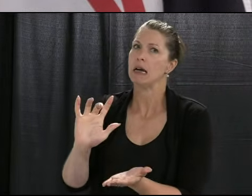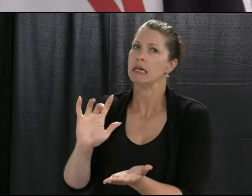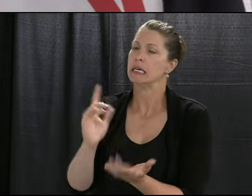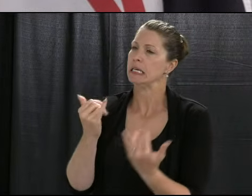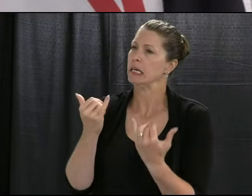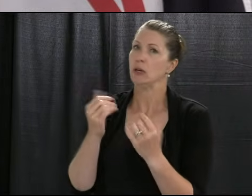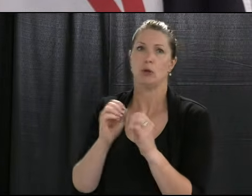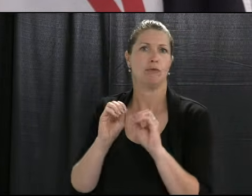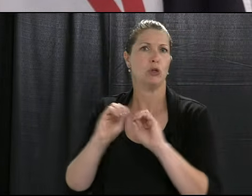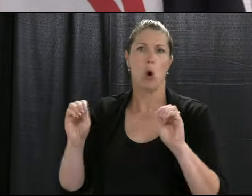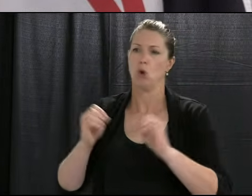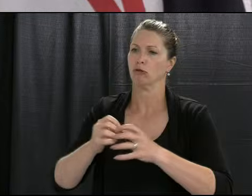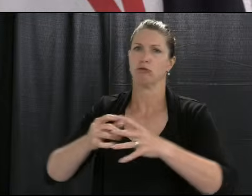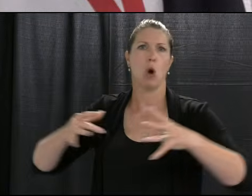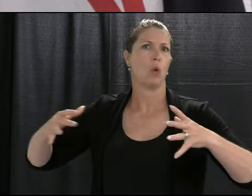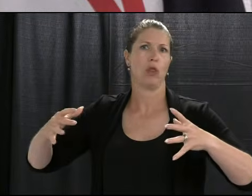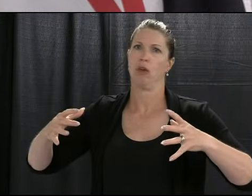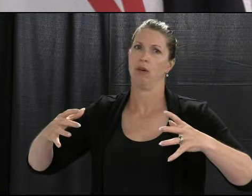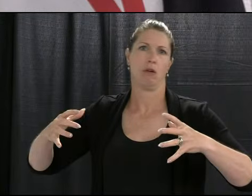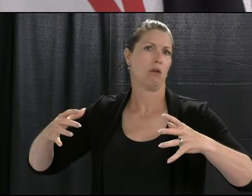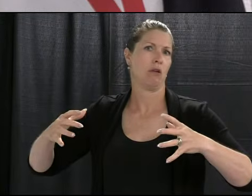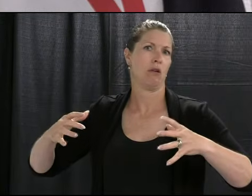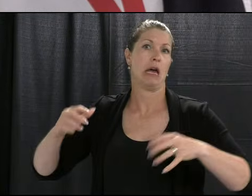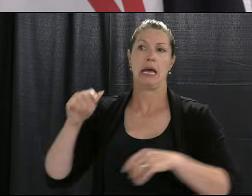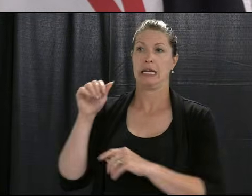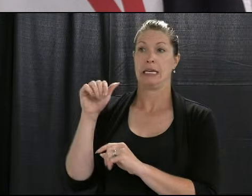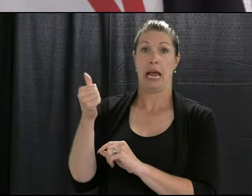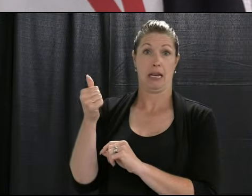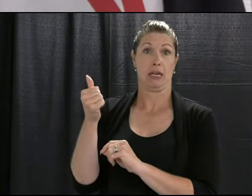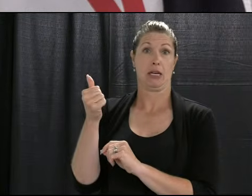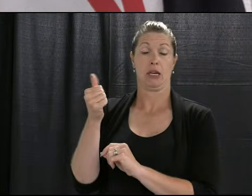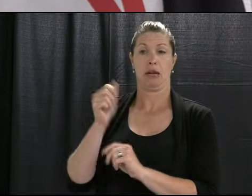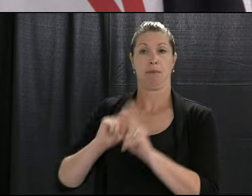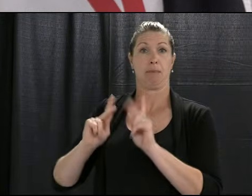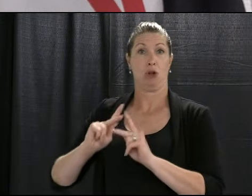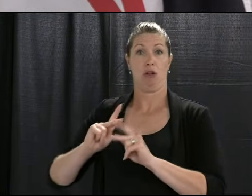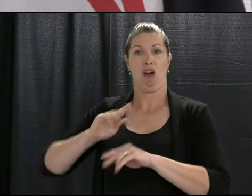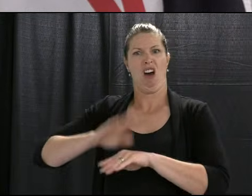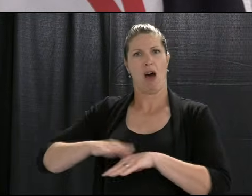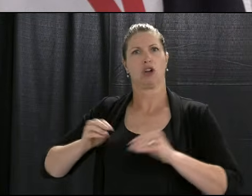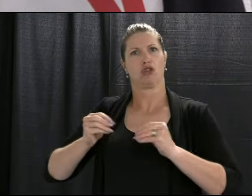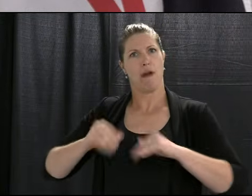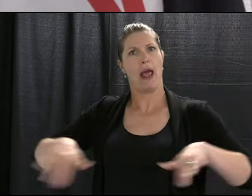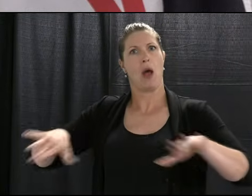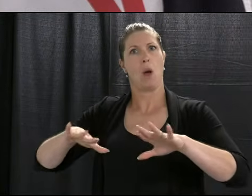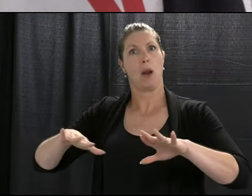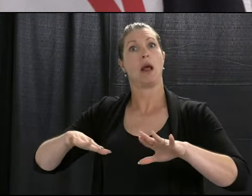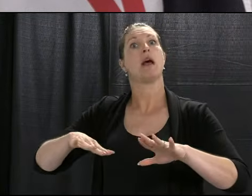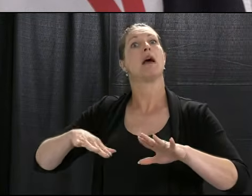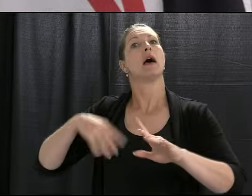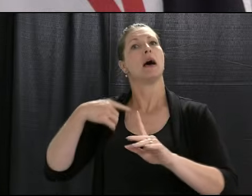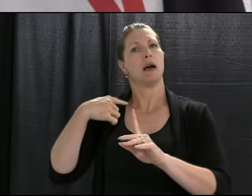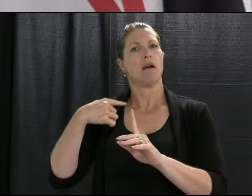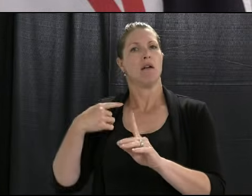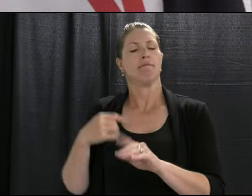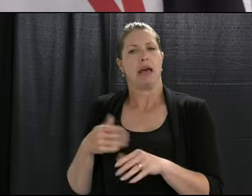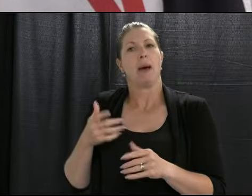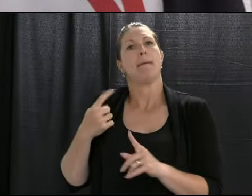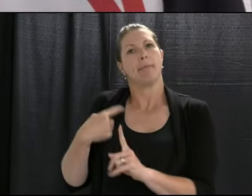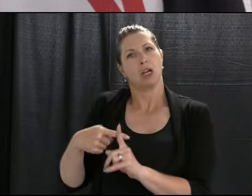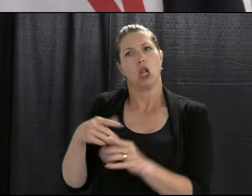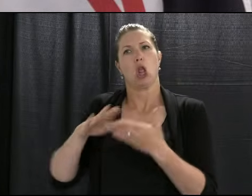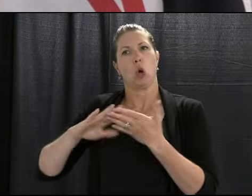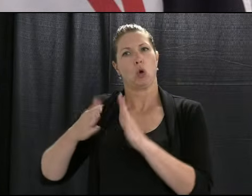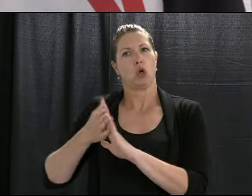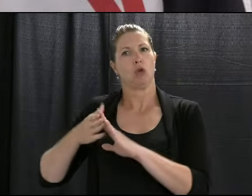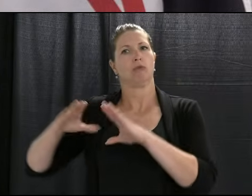22 hectares. There are 10 ground crew, a helicopter there today, along with local fire departments. As for the